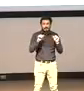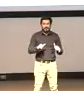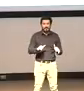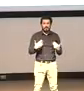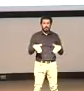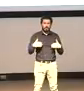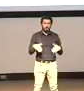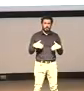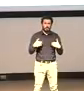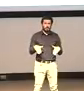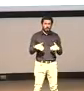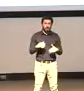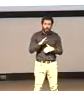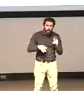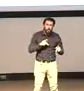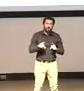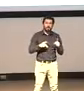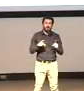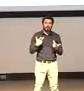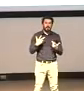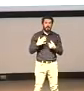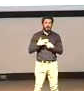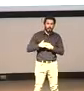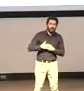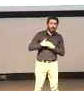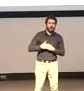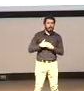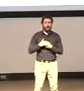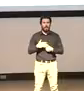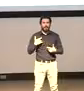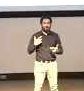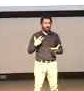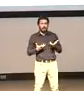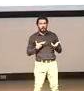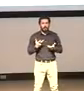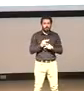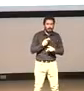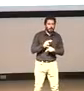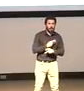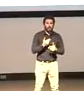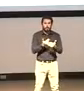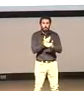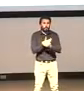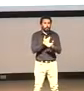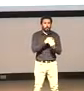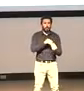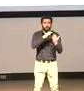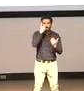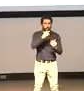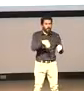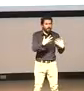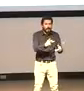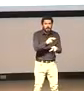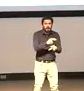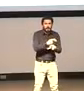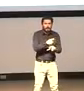and the need to adapt to new ways of providing care in a safe environment for everyone